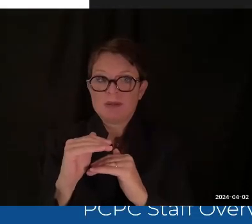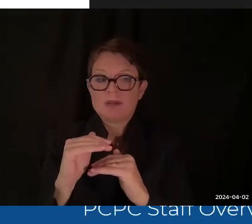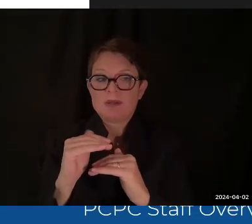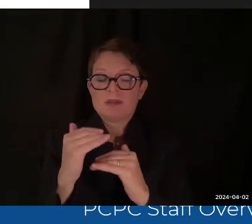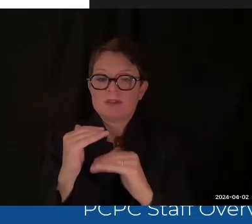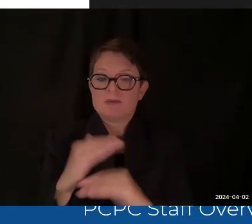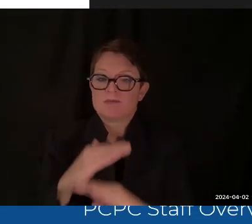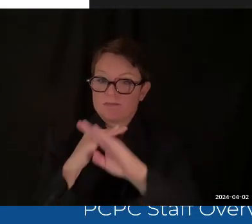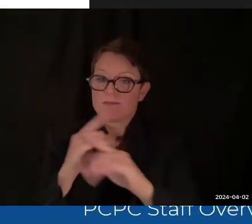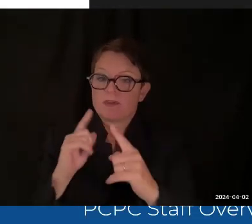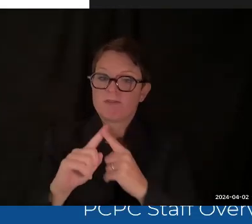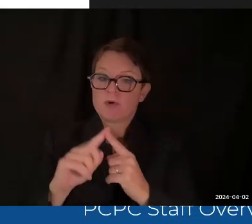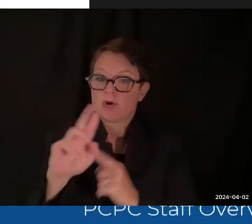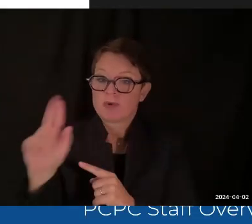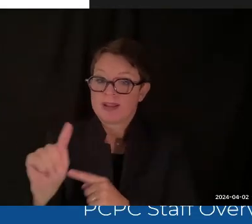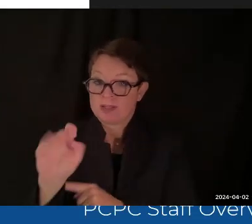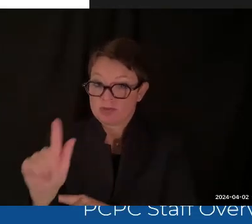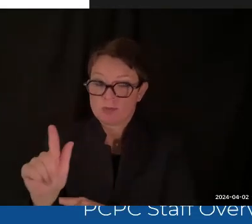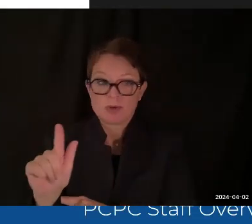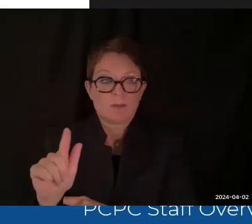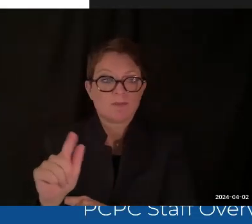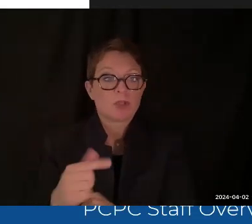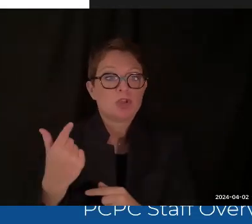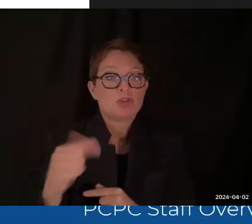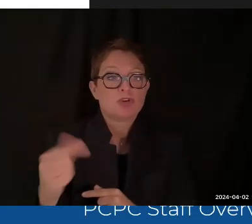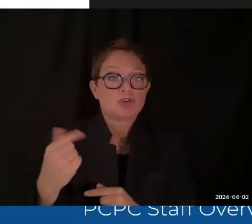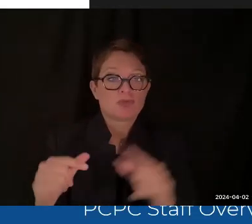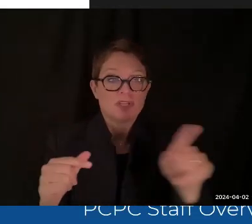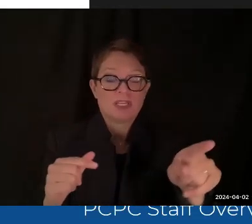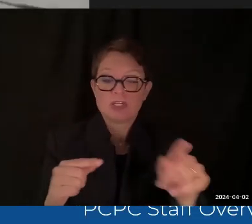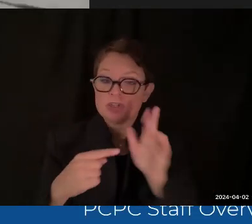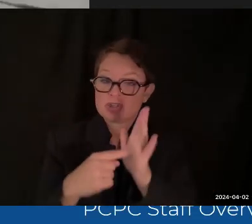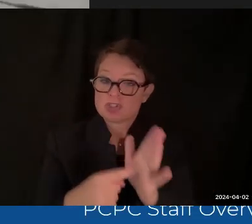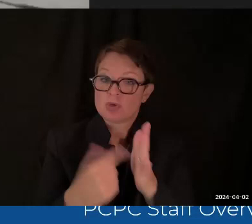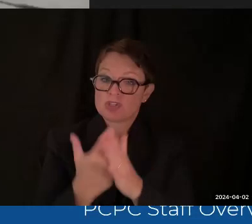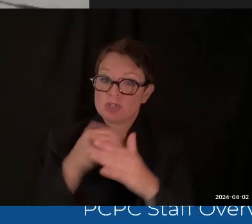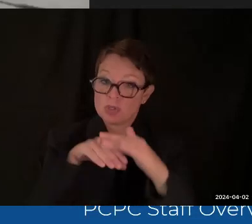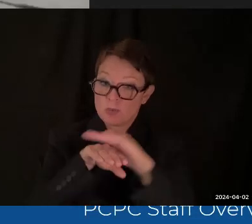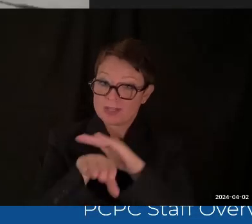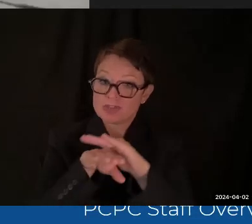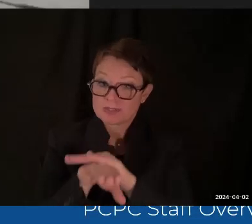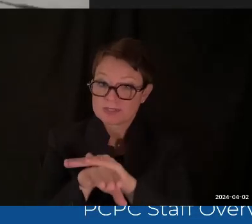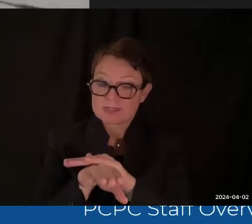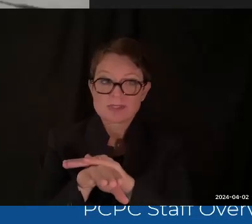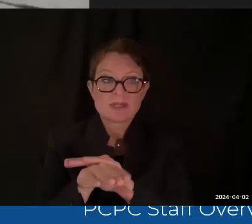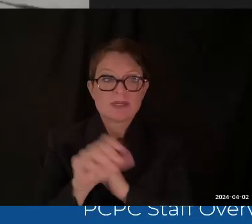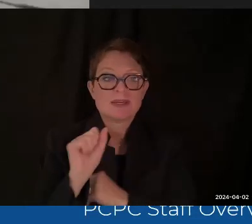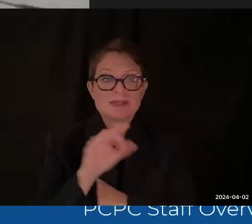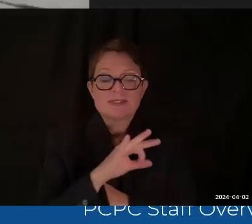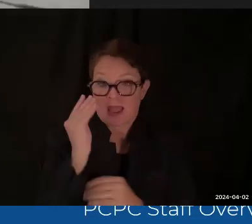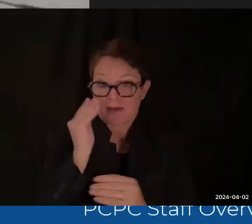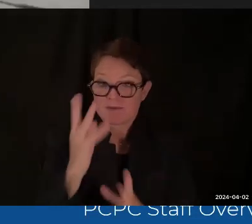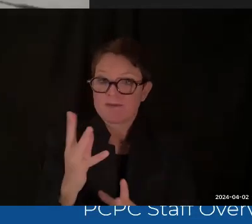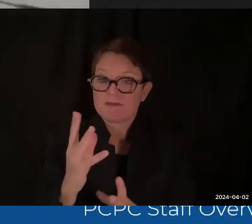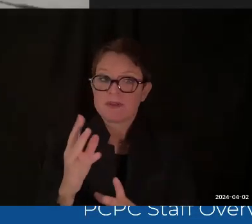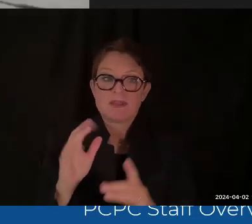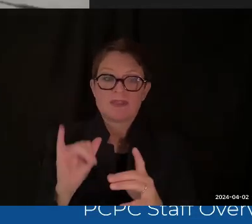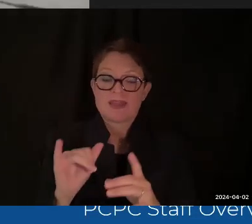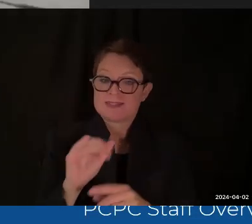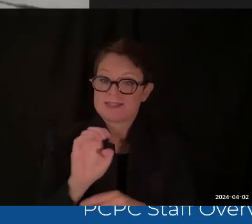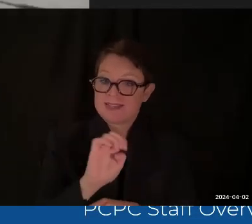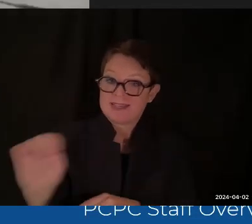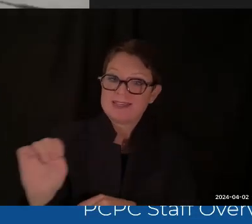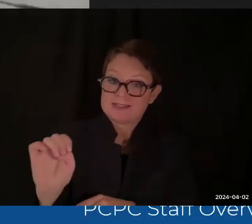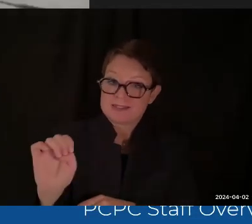Terminal. On the slide in green is the approximate location of the new entrance. Staff notes that it is east of